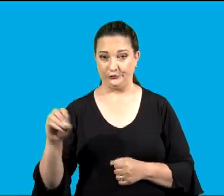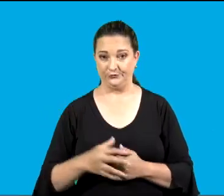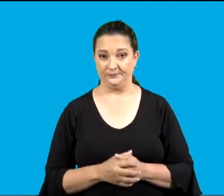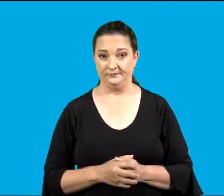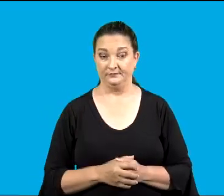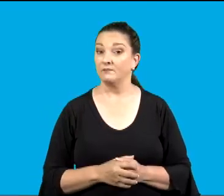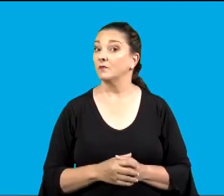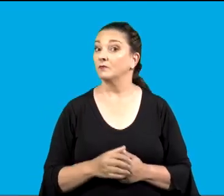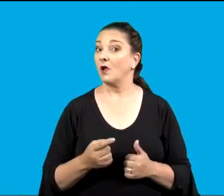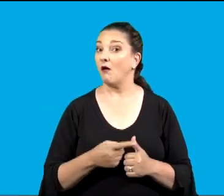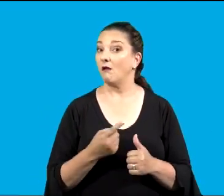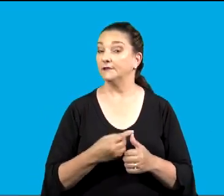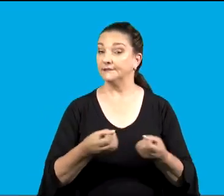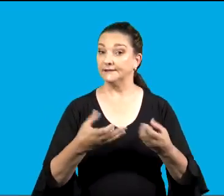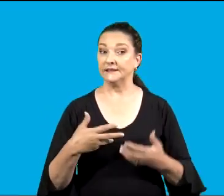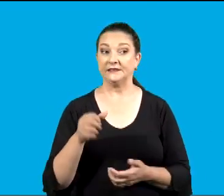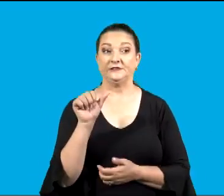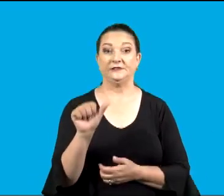98,400. And that is going to give me